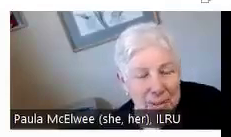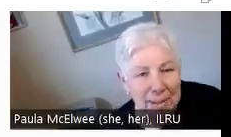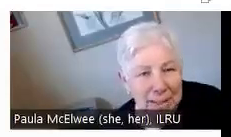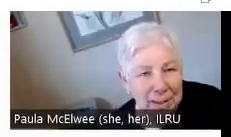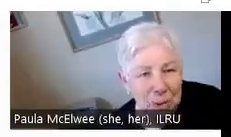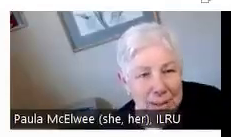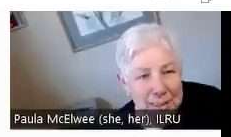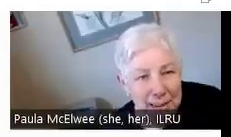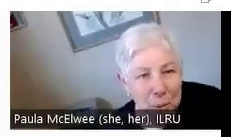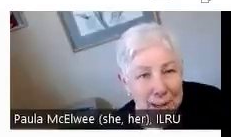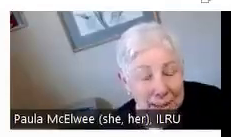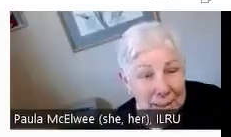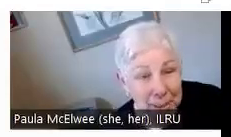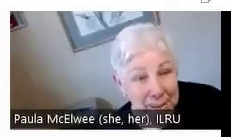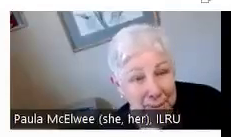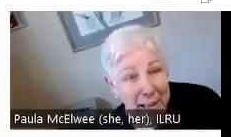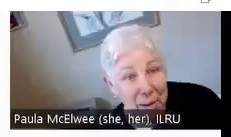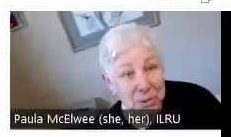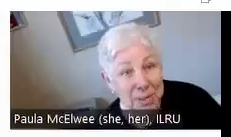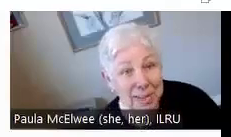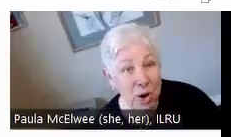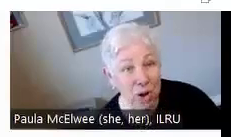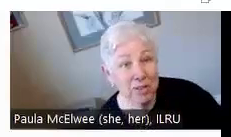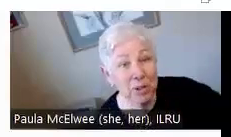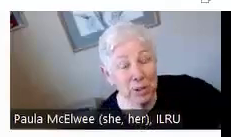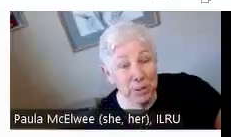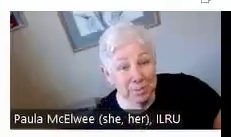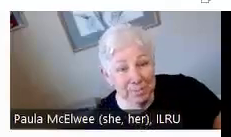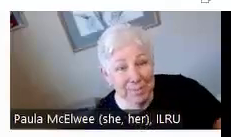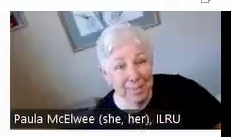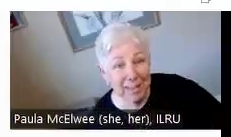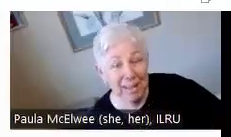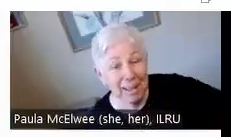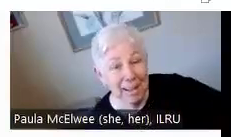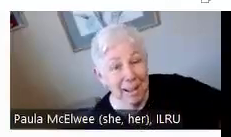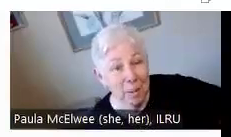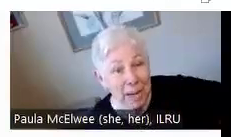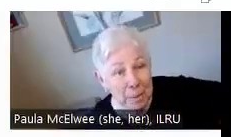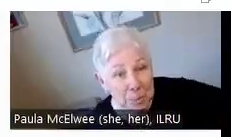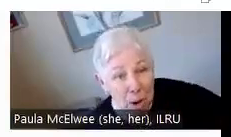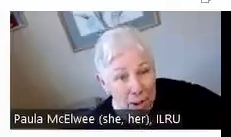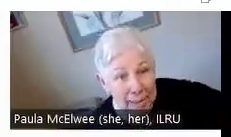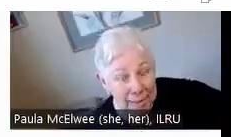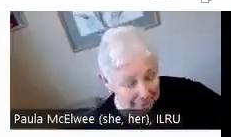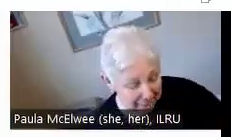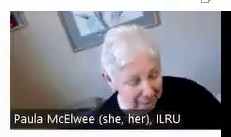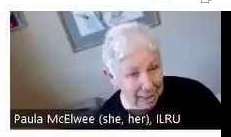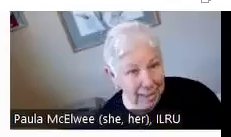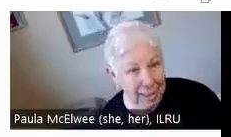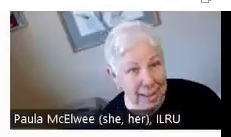for Independent Living or a statewide independent living council, this call is for you. My name is